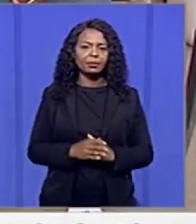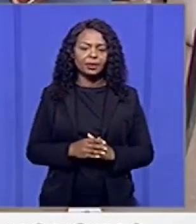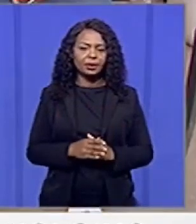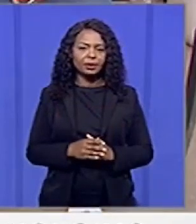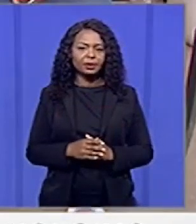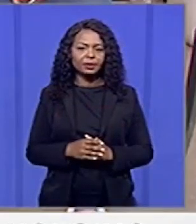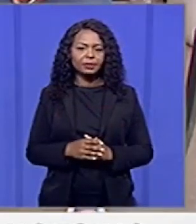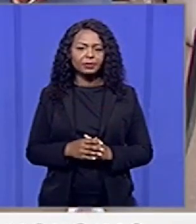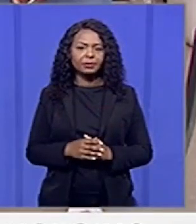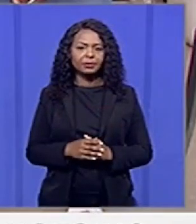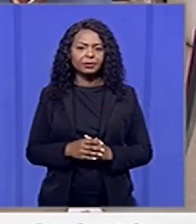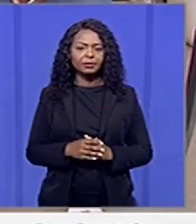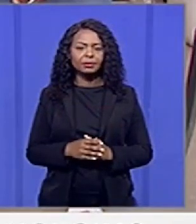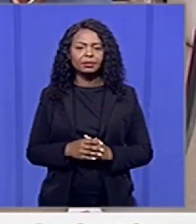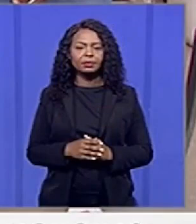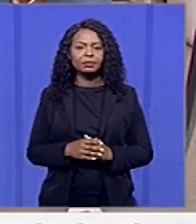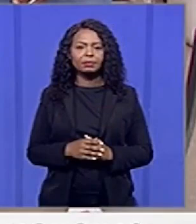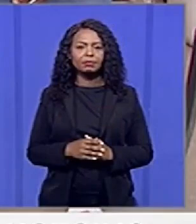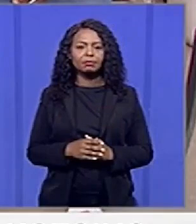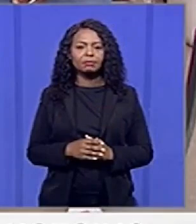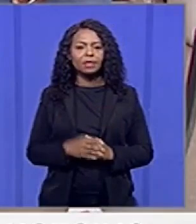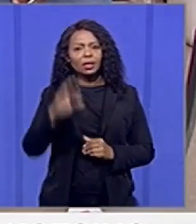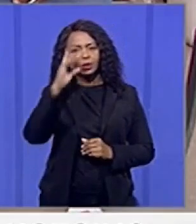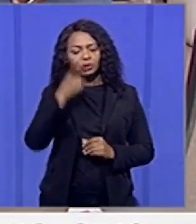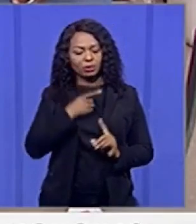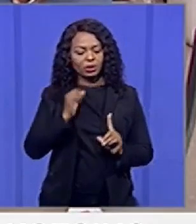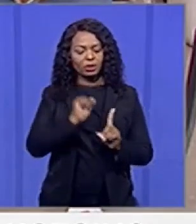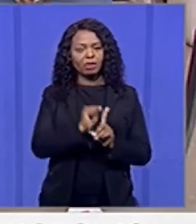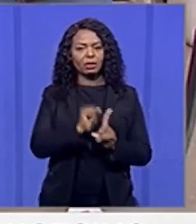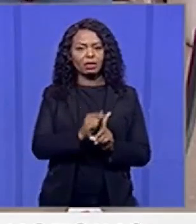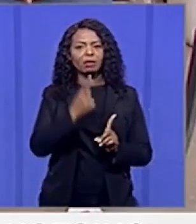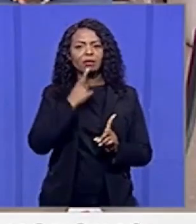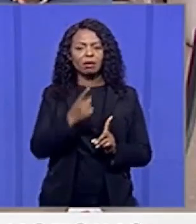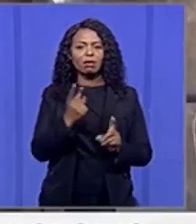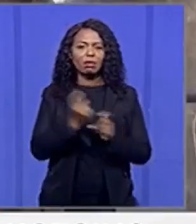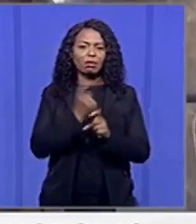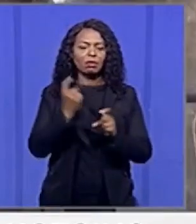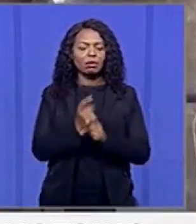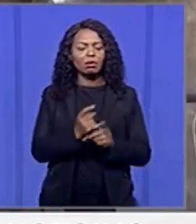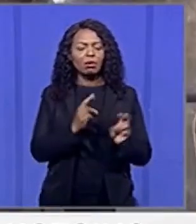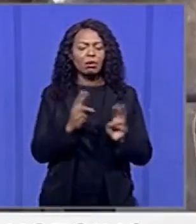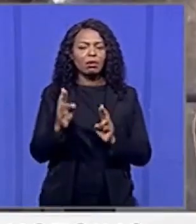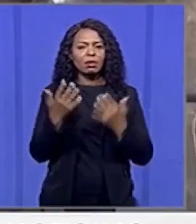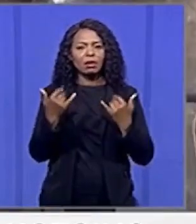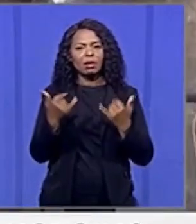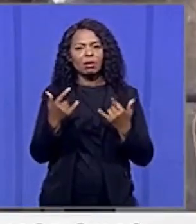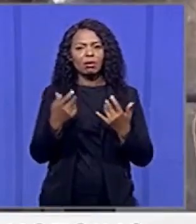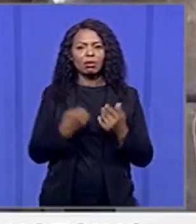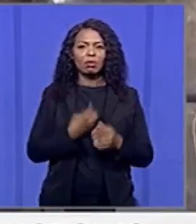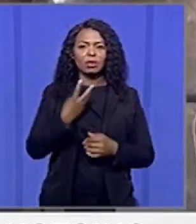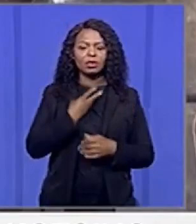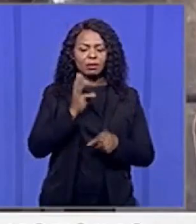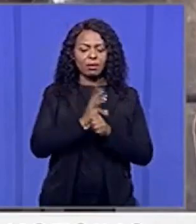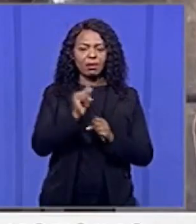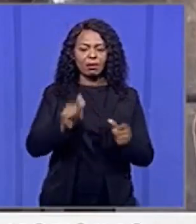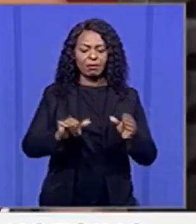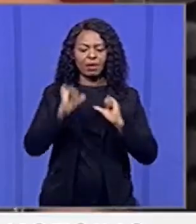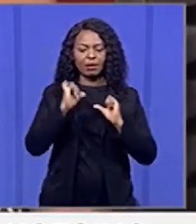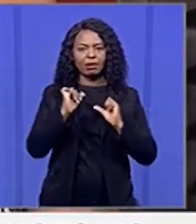koloi ya go sepediša tšhelete. Morwedi wa mohu o re o dula a holofetše gore mmagwe o tla tsena ka